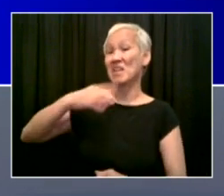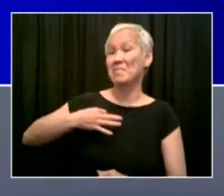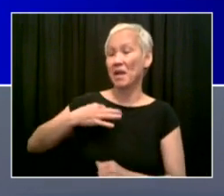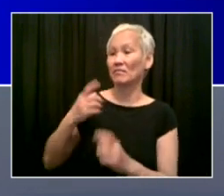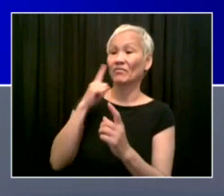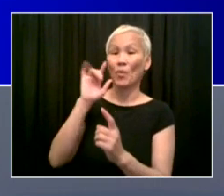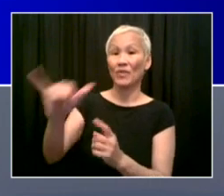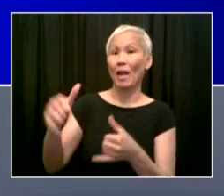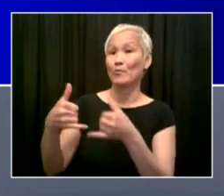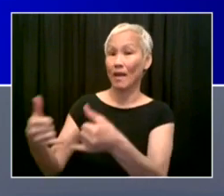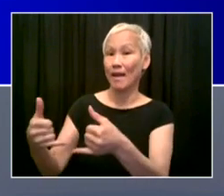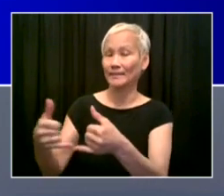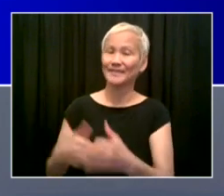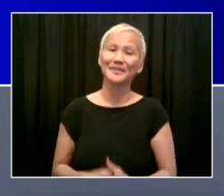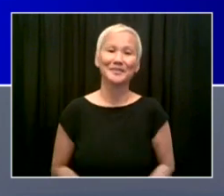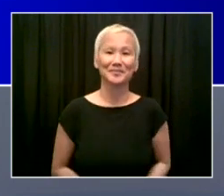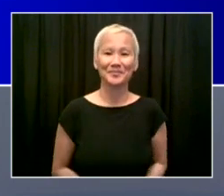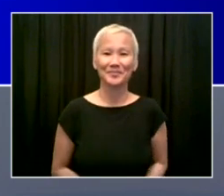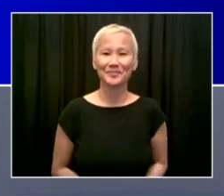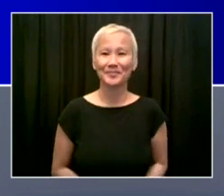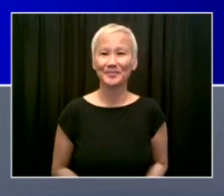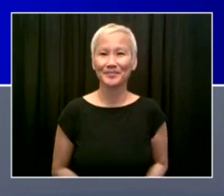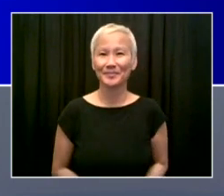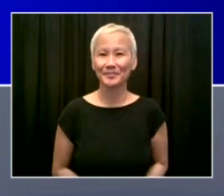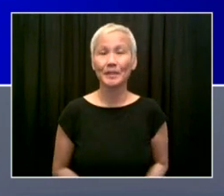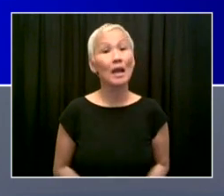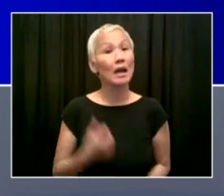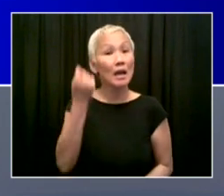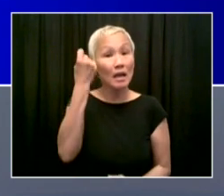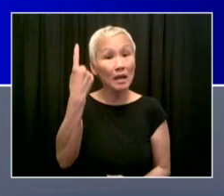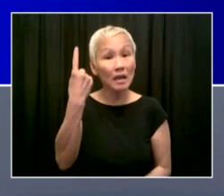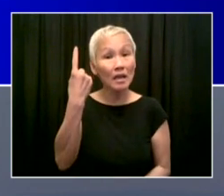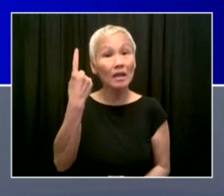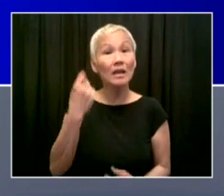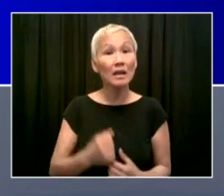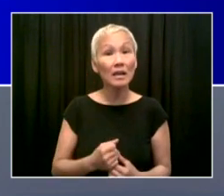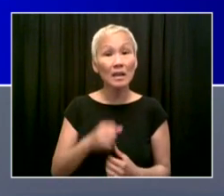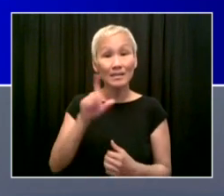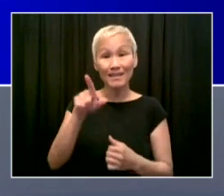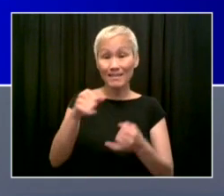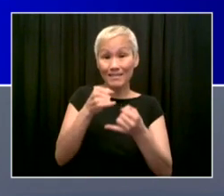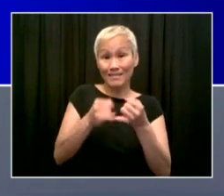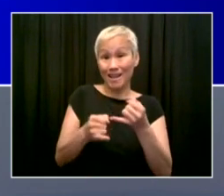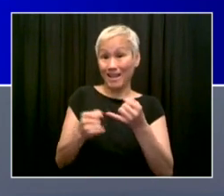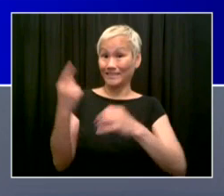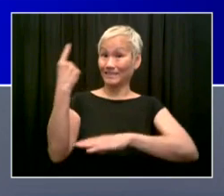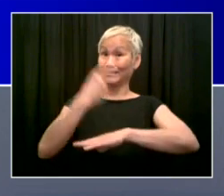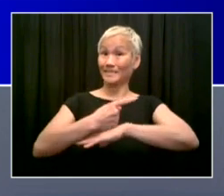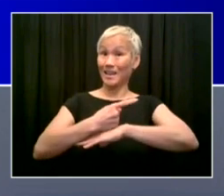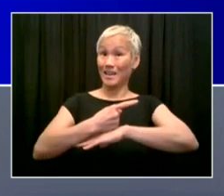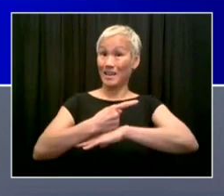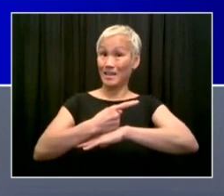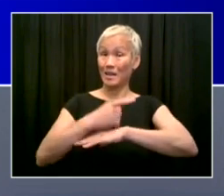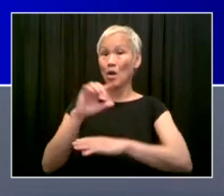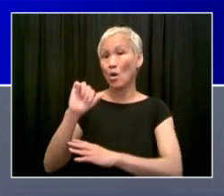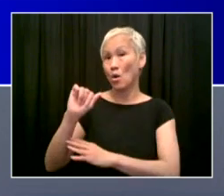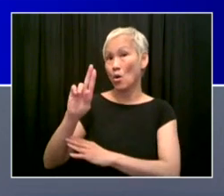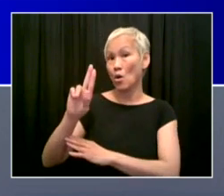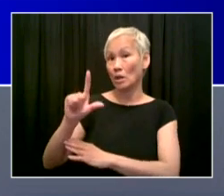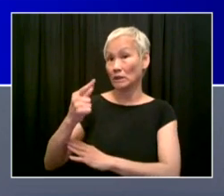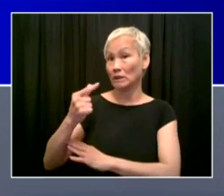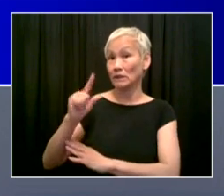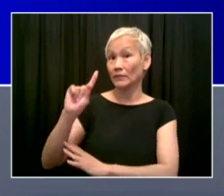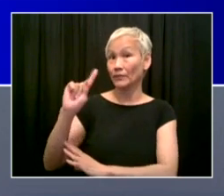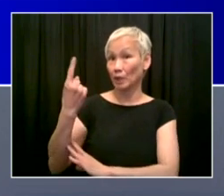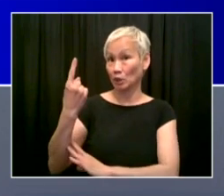dose at a city-run site by 9 a.m. on August 1st to win one of those prizes. Then we're going to phase those out, but we're going to